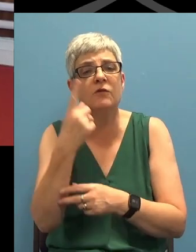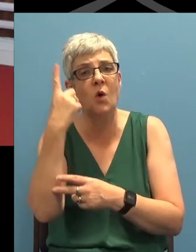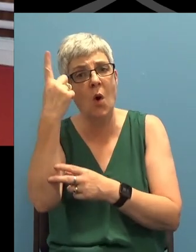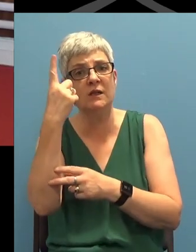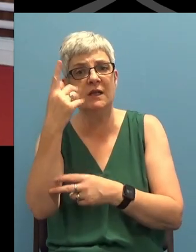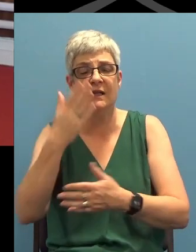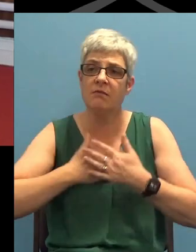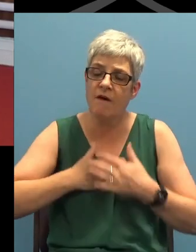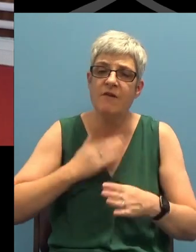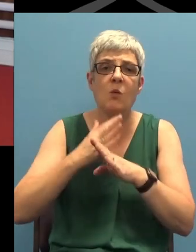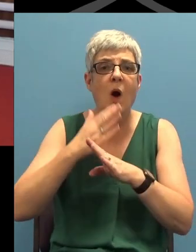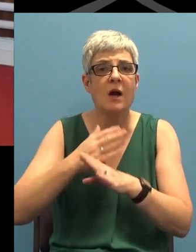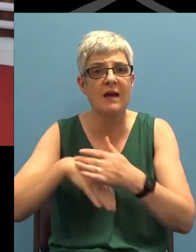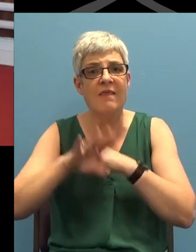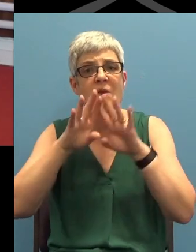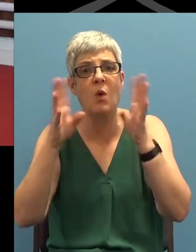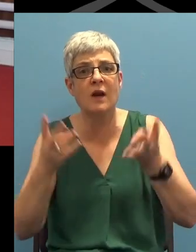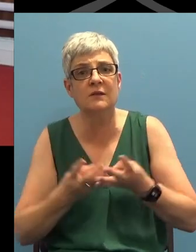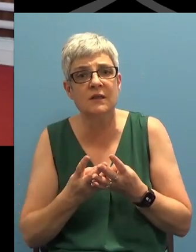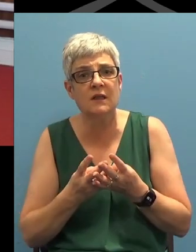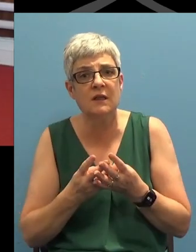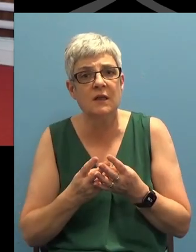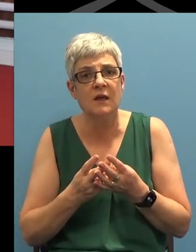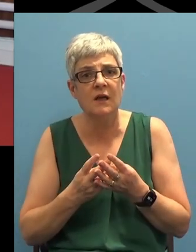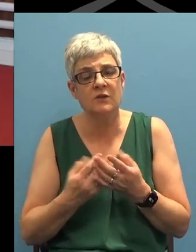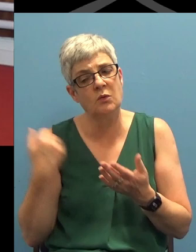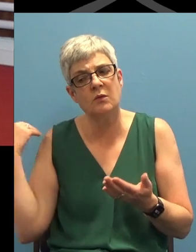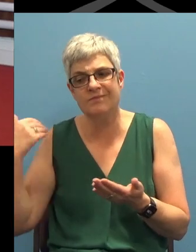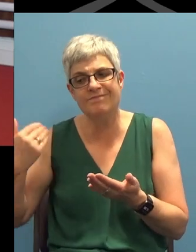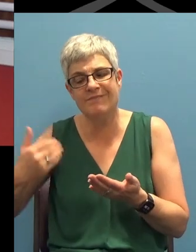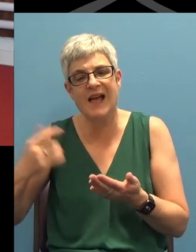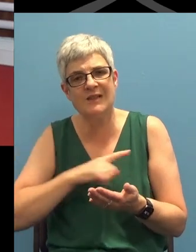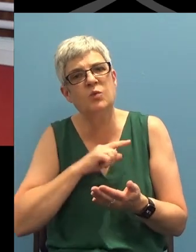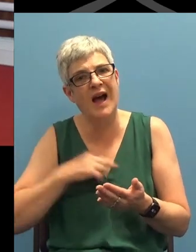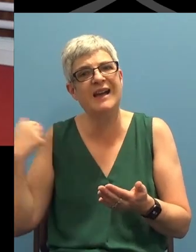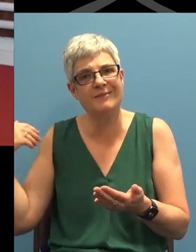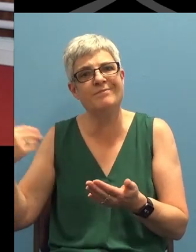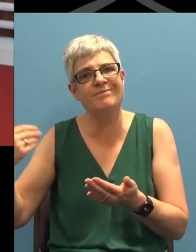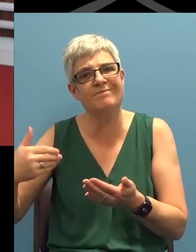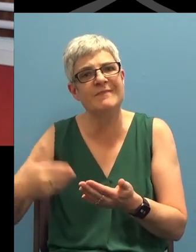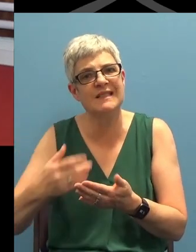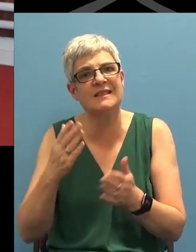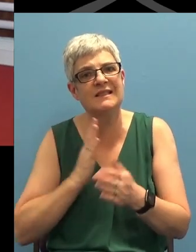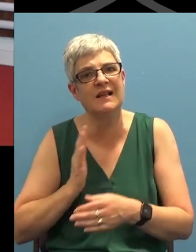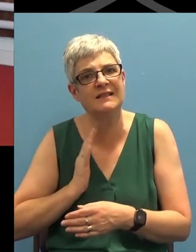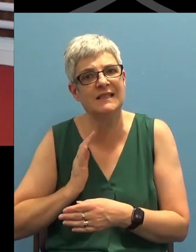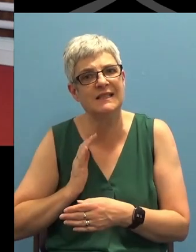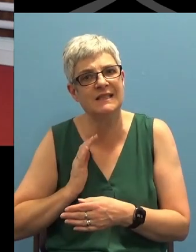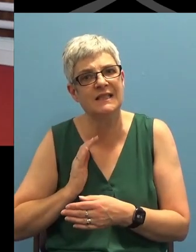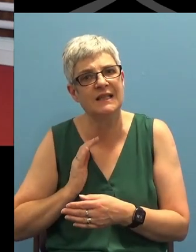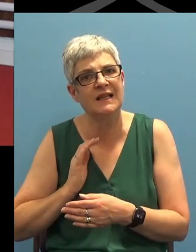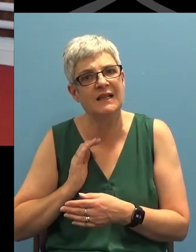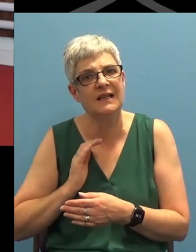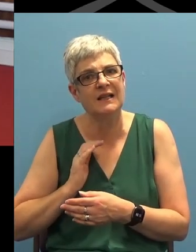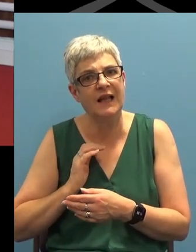And so I'm taking a few Sundays to underline the source of and the basis of that